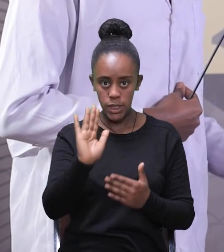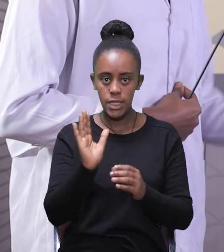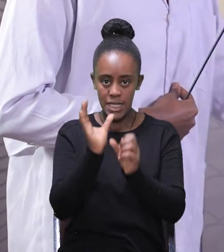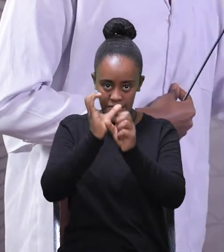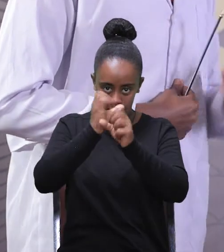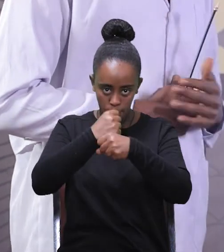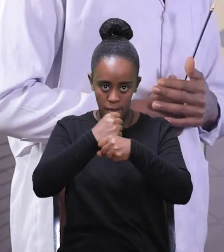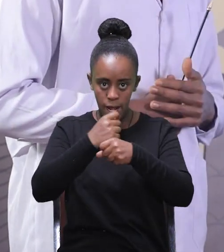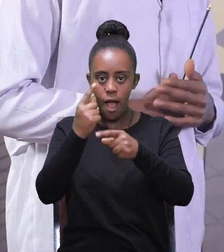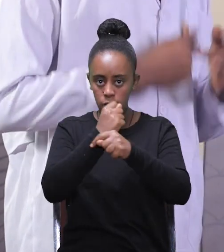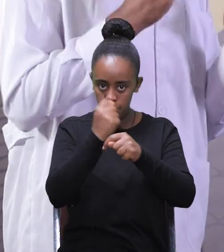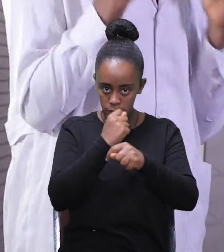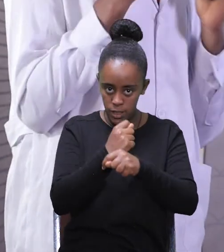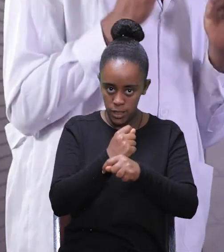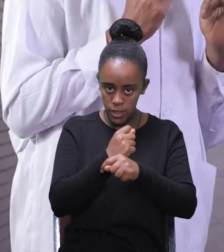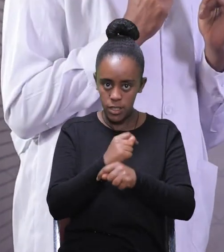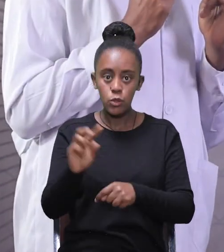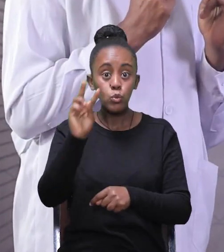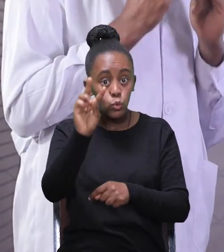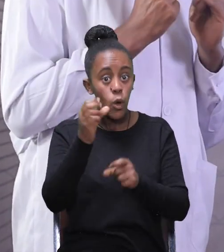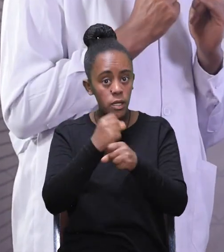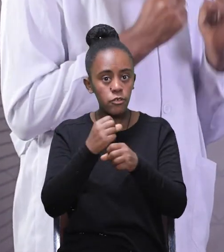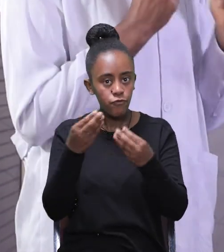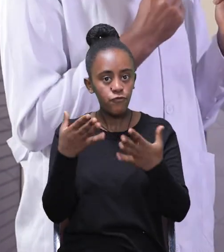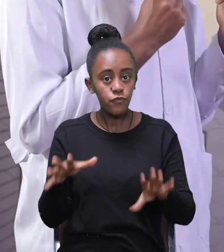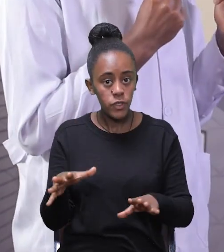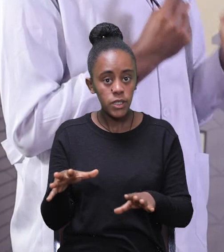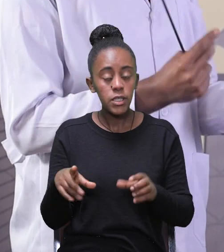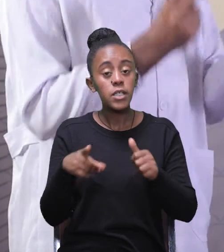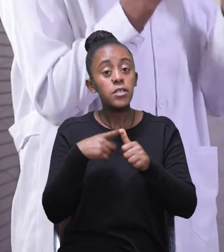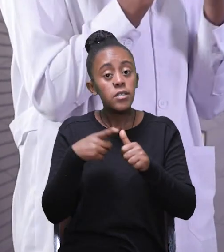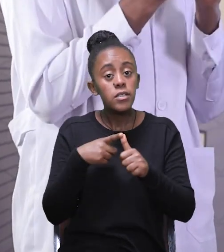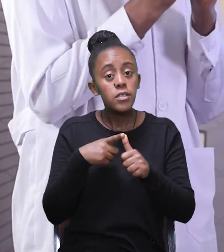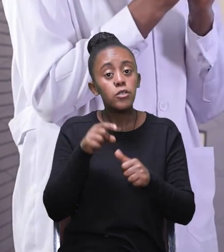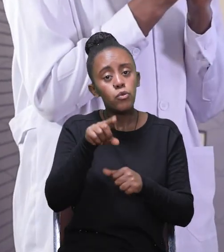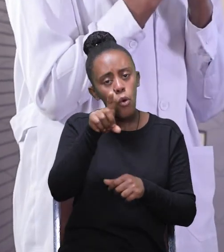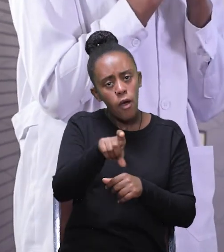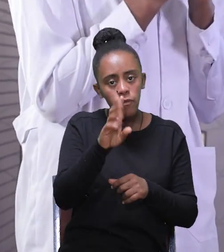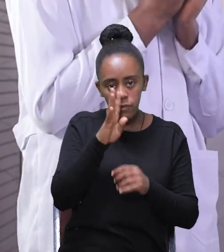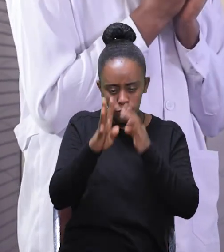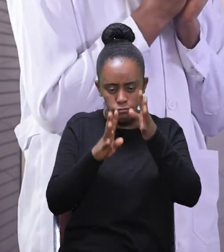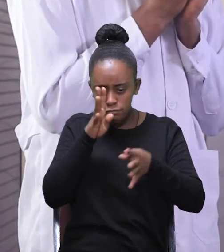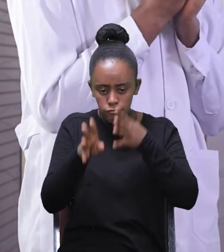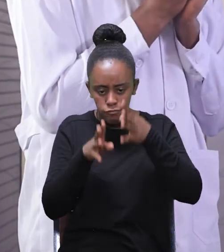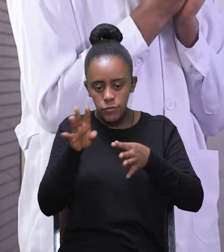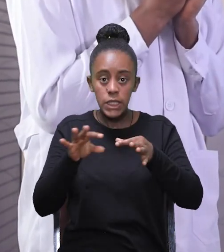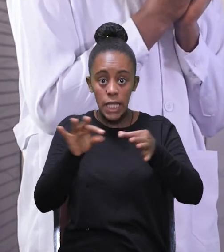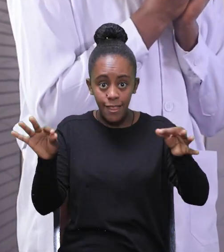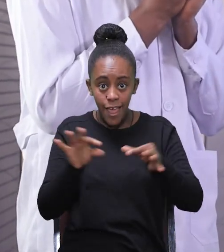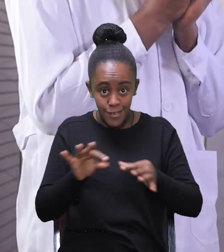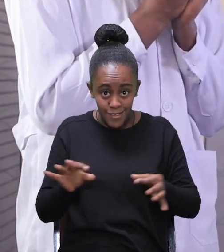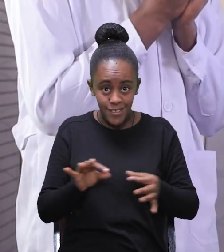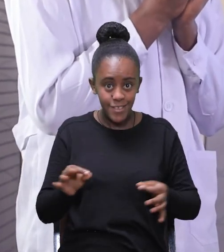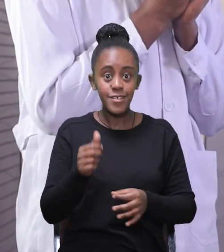this one is your summary activity. I gave you 2 assignments. Is that not? The first one is you have to create a sentence. You have to create